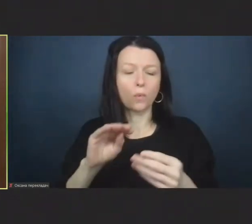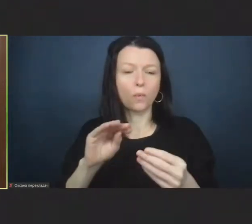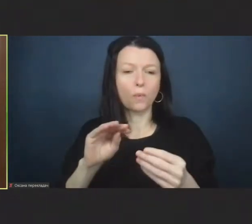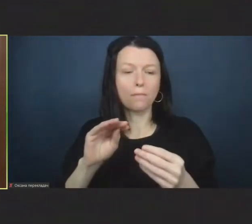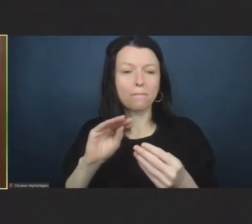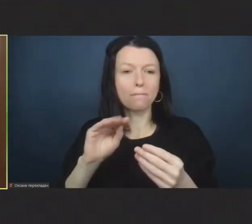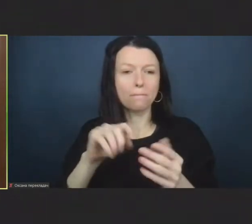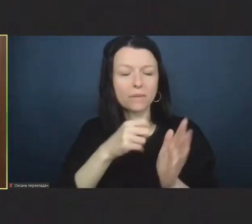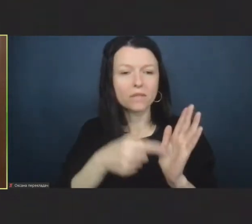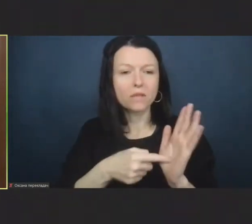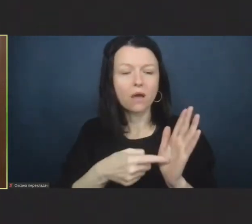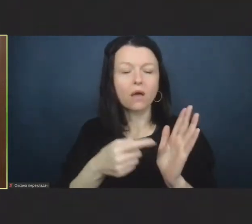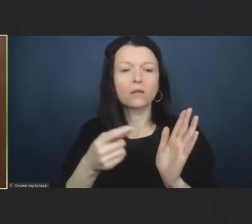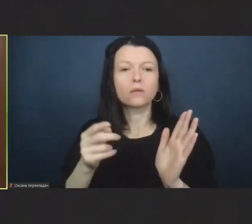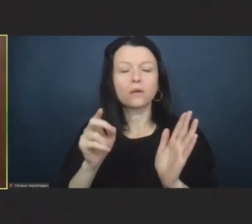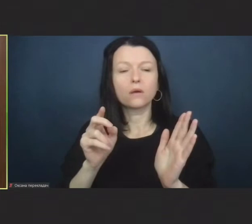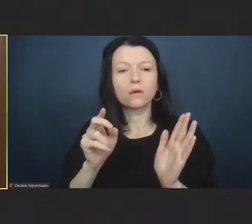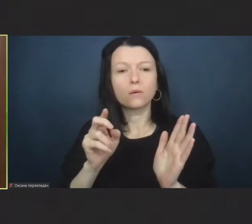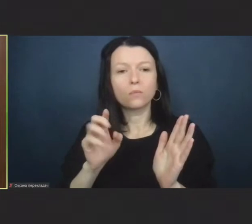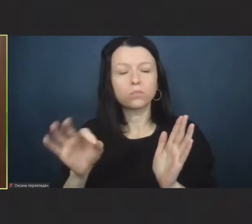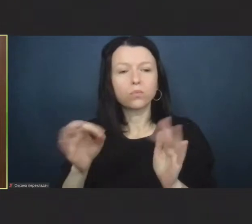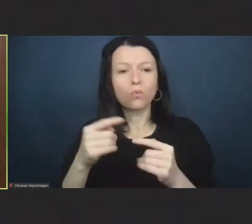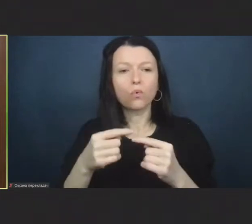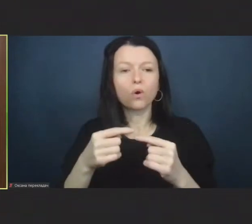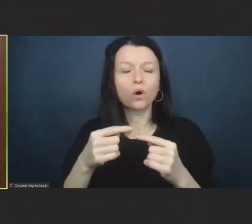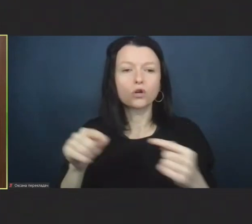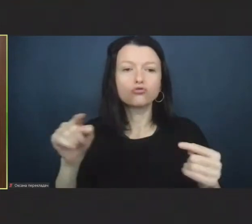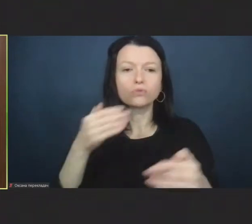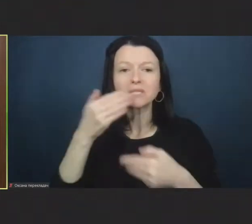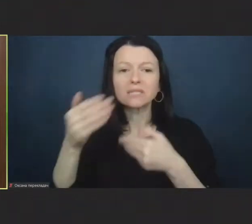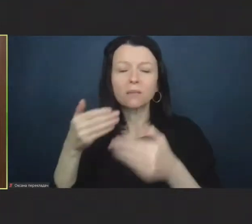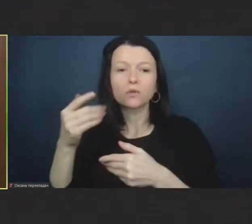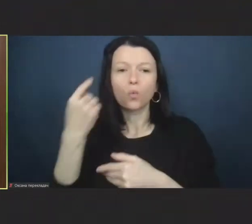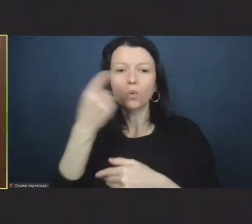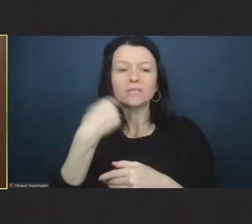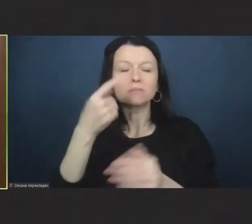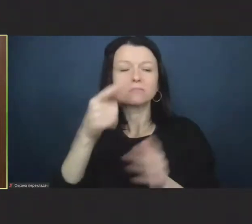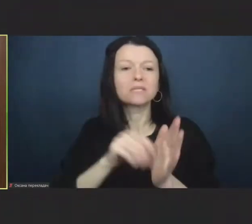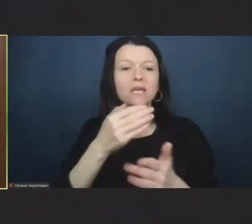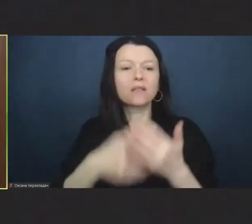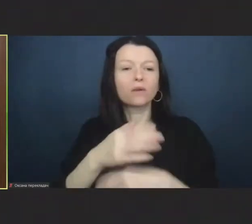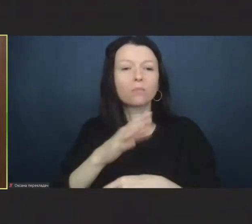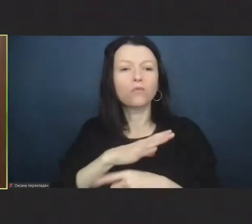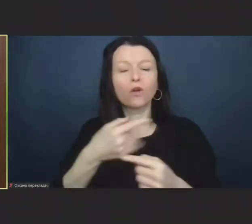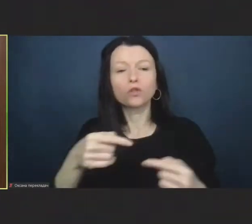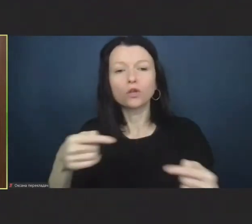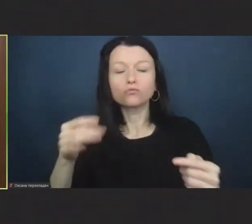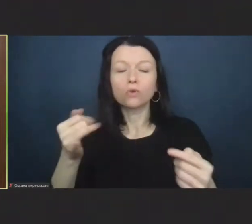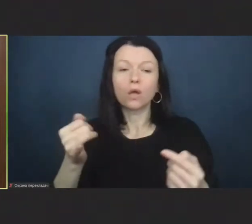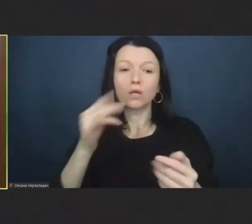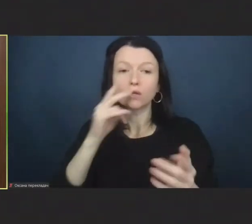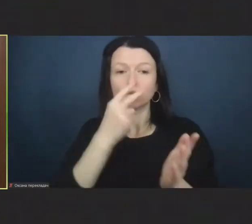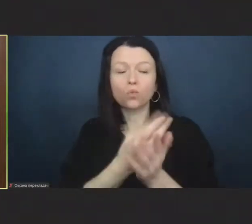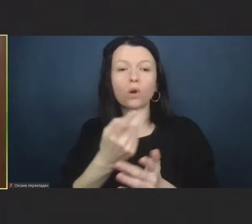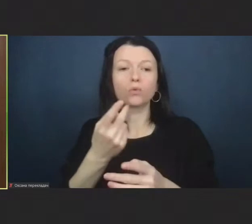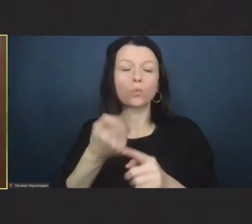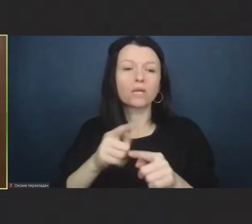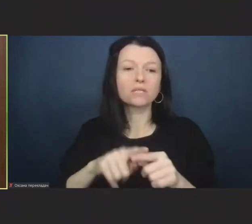be resolved because the needs of people of different types of disabilities are different.